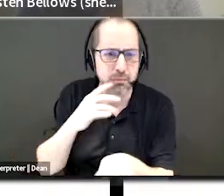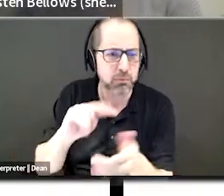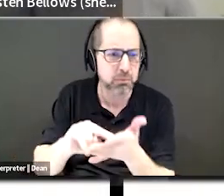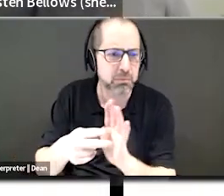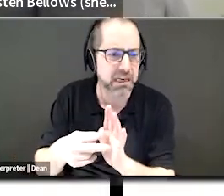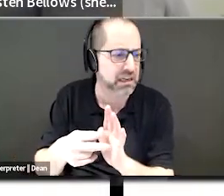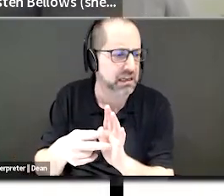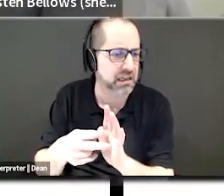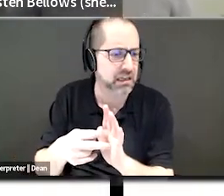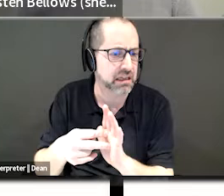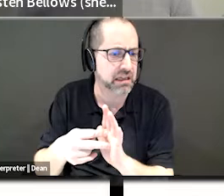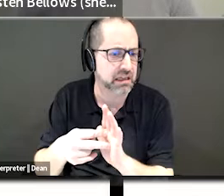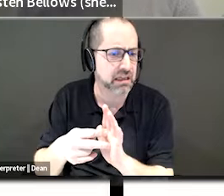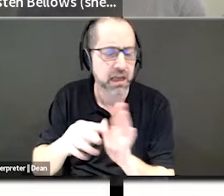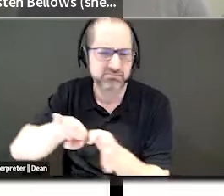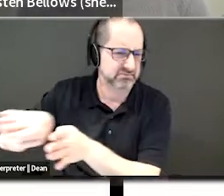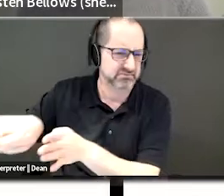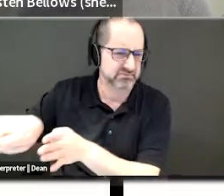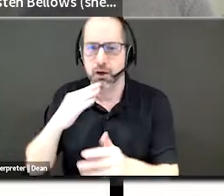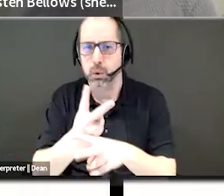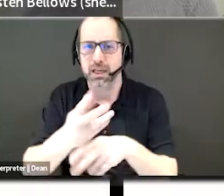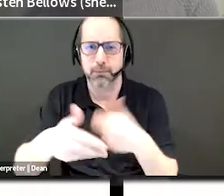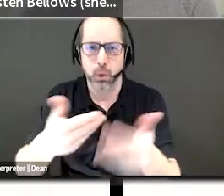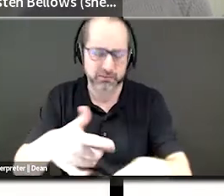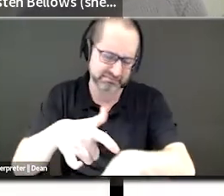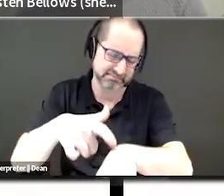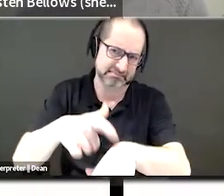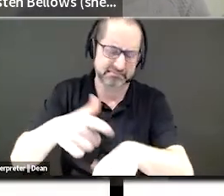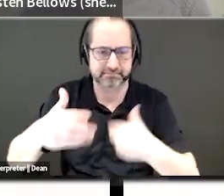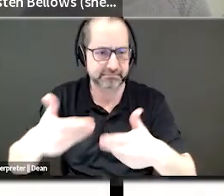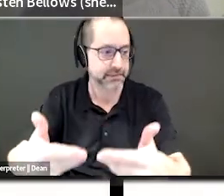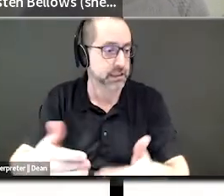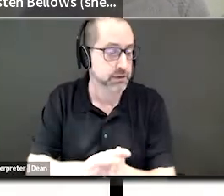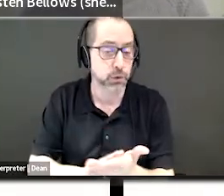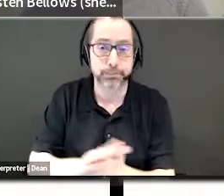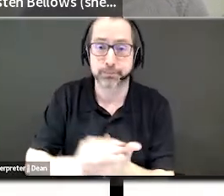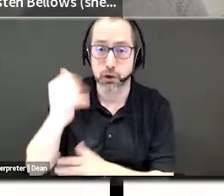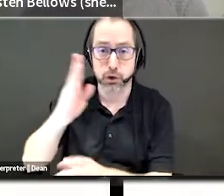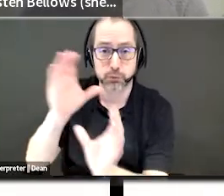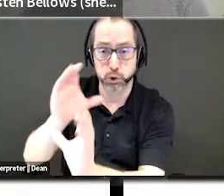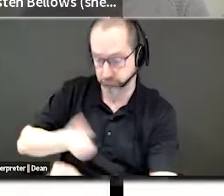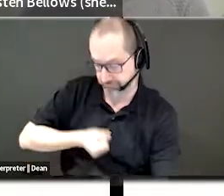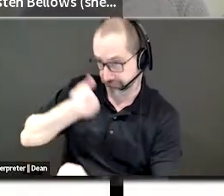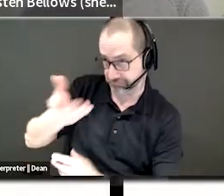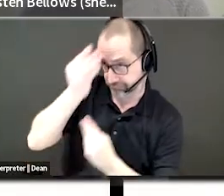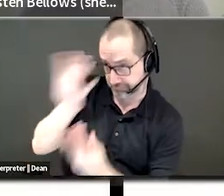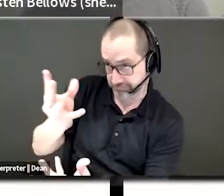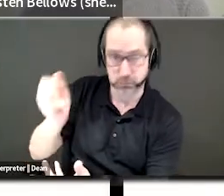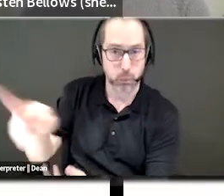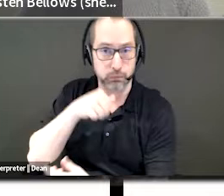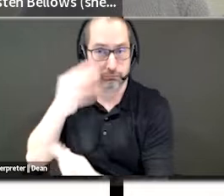Okay, I'll keep going just for the sake of time here. So job searching and disclosure when you have a mental health or addiction